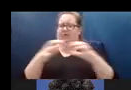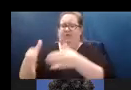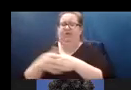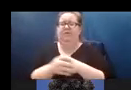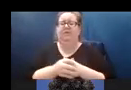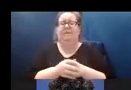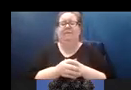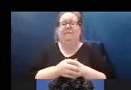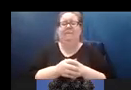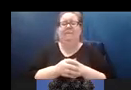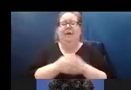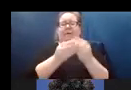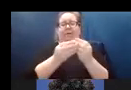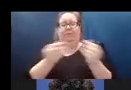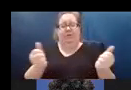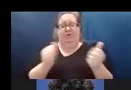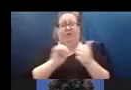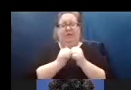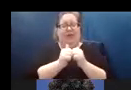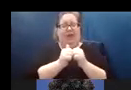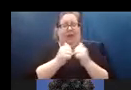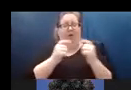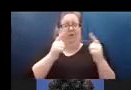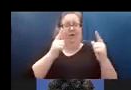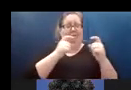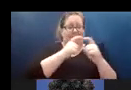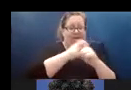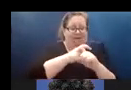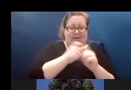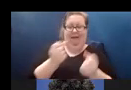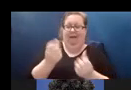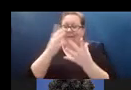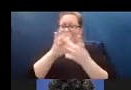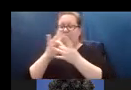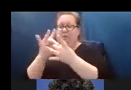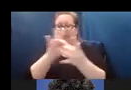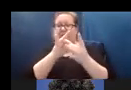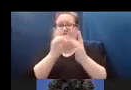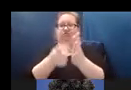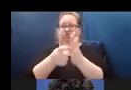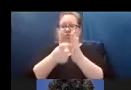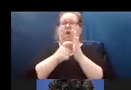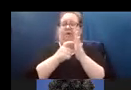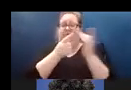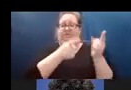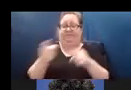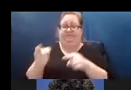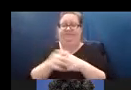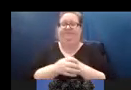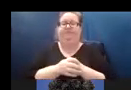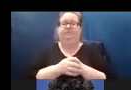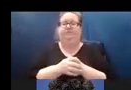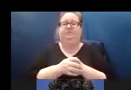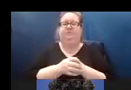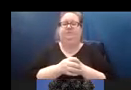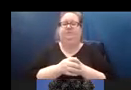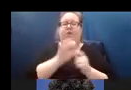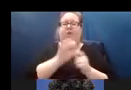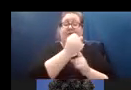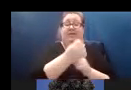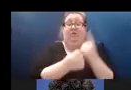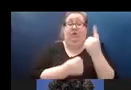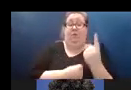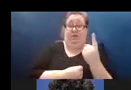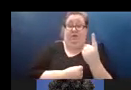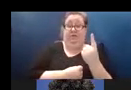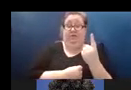with how complex they are and how much coordination might be required to get them done. And so scenario 1, we'll be